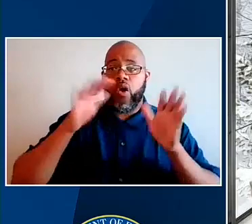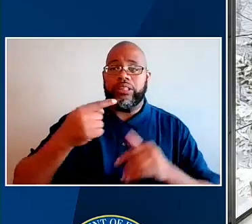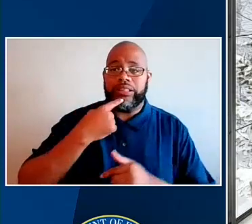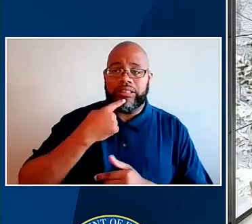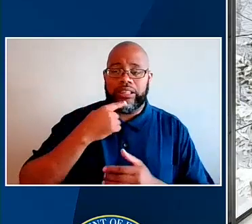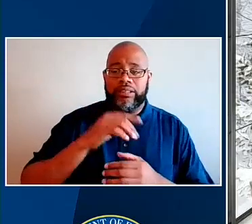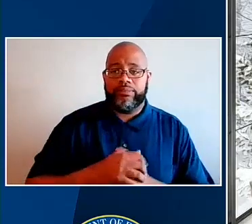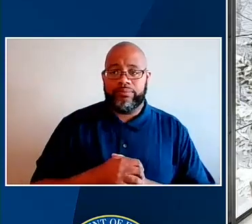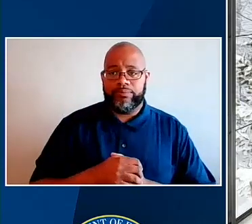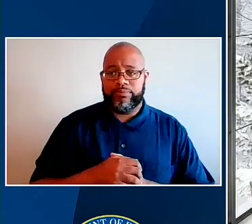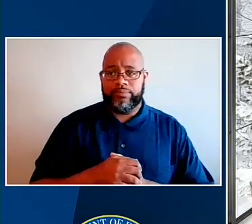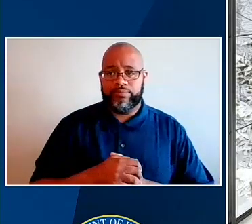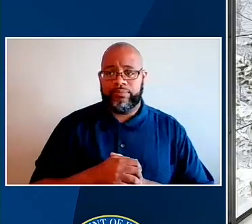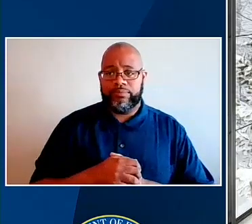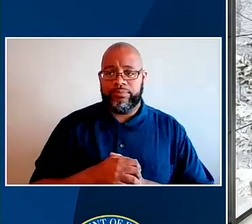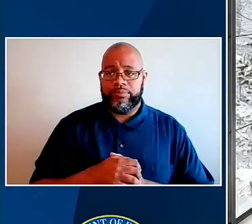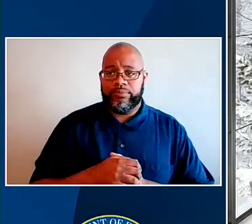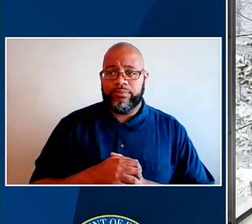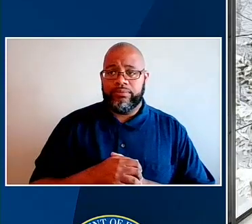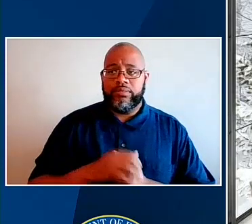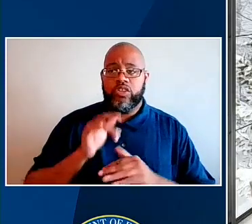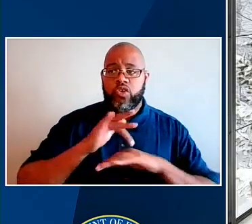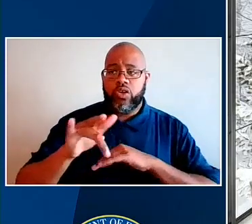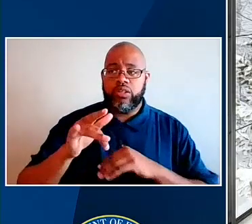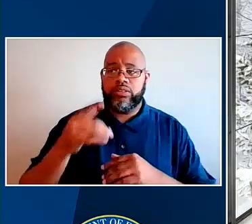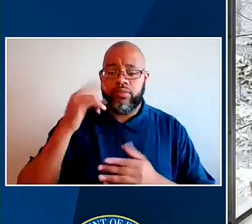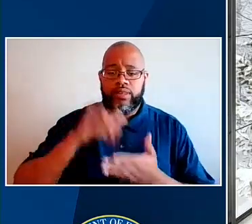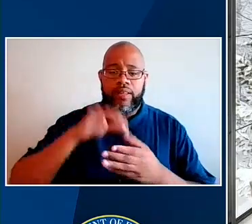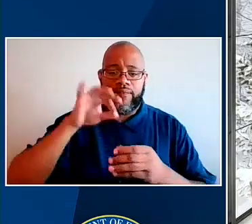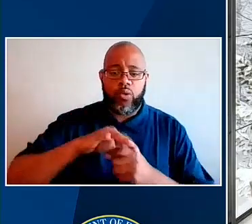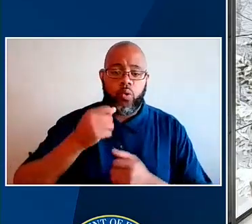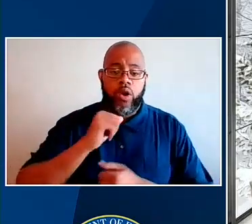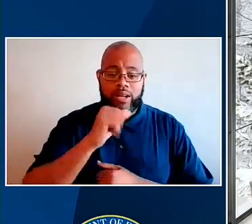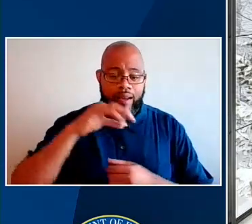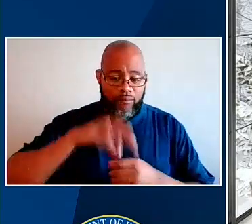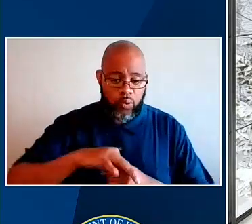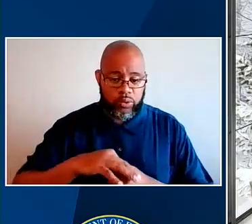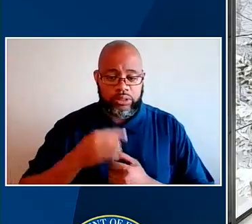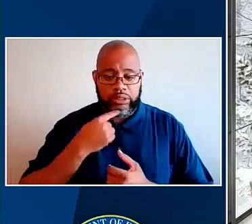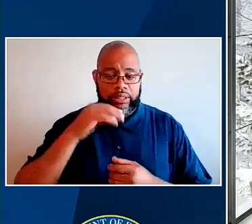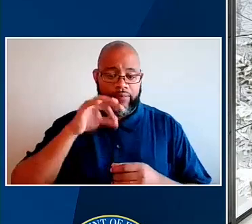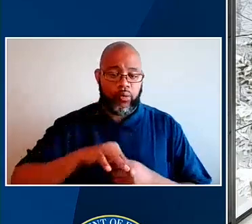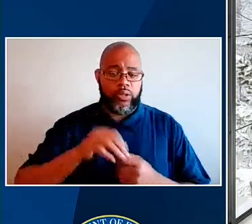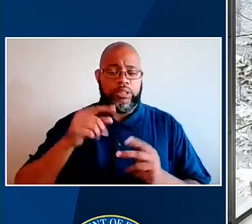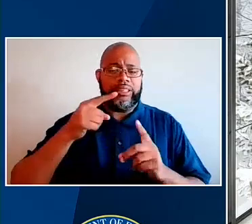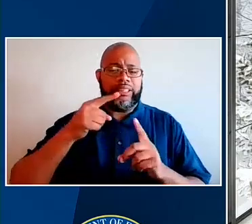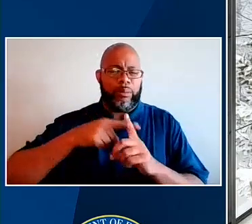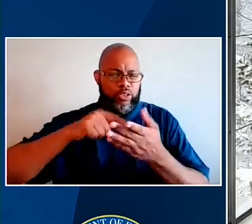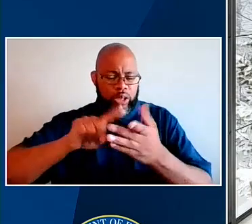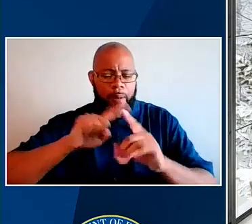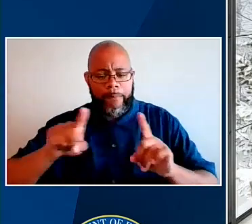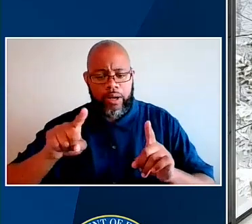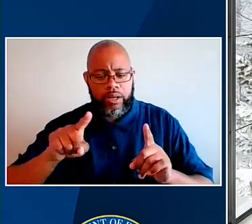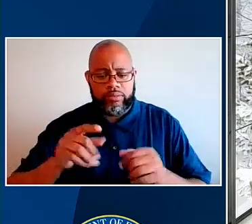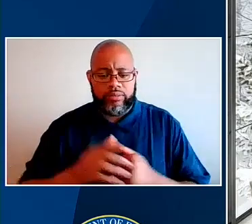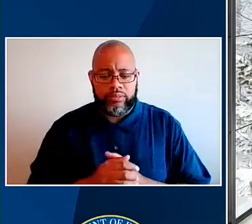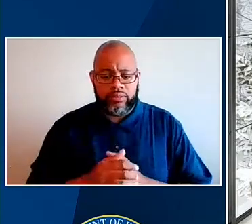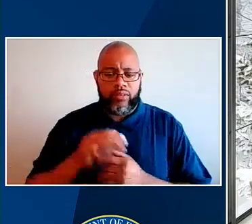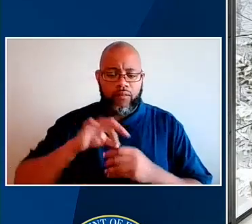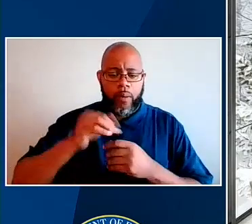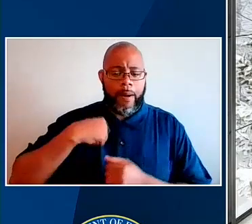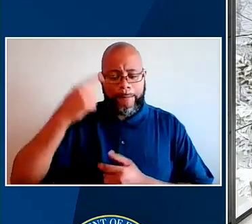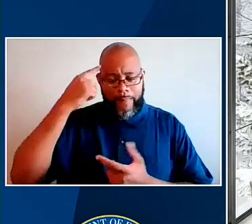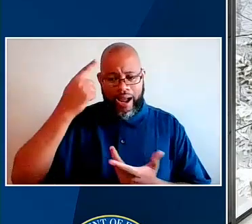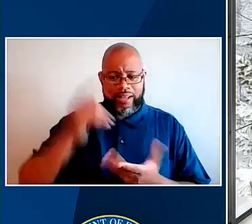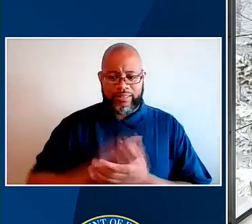out very early on before the vote, or not vote, I'm saying vote in the sense of temperature check, but it's all a vote in my mind, so I'll use one